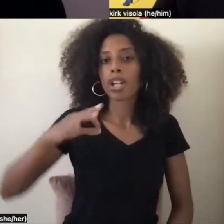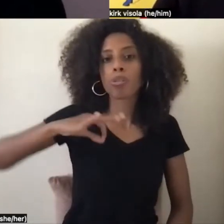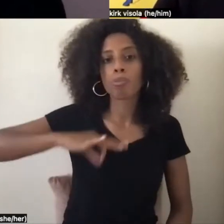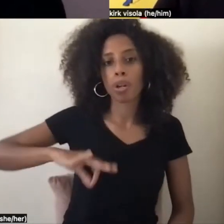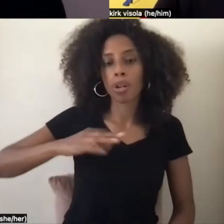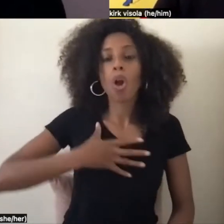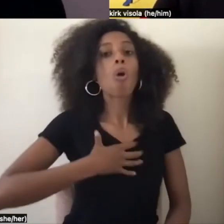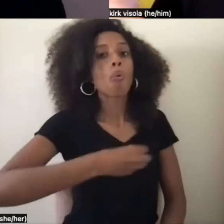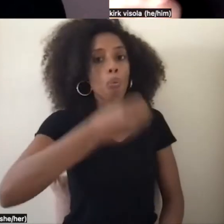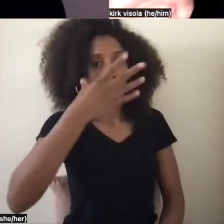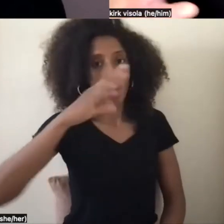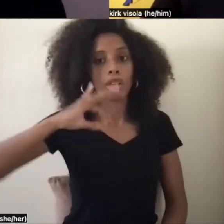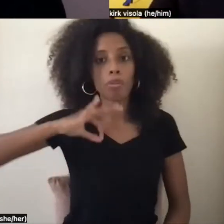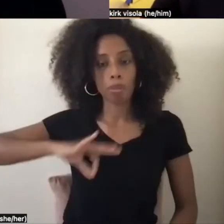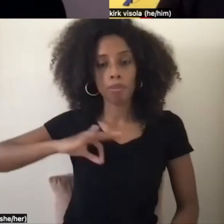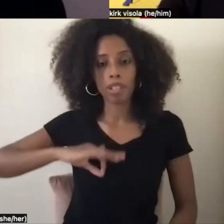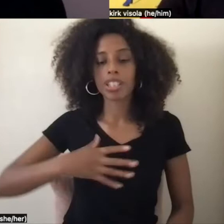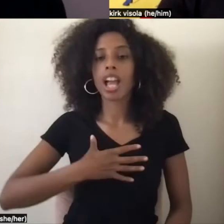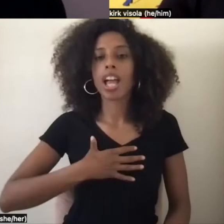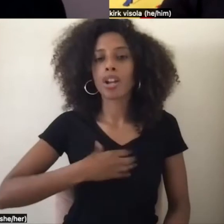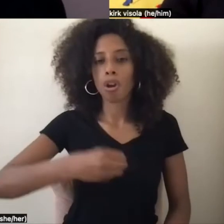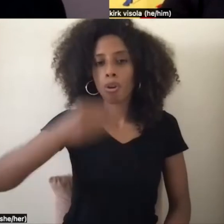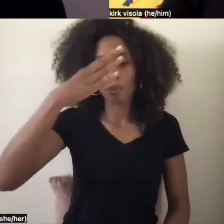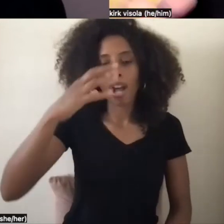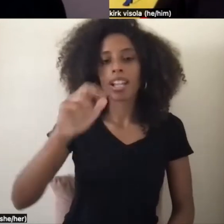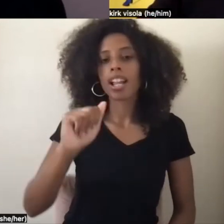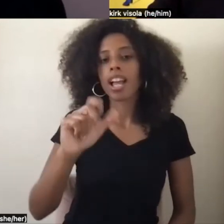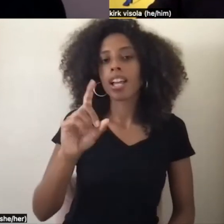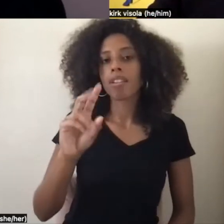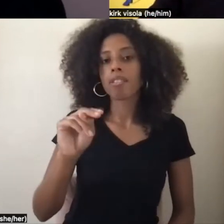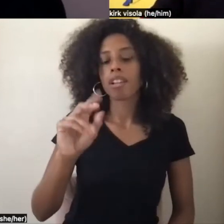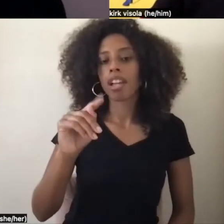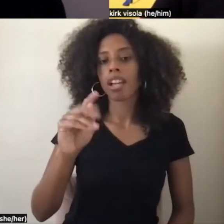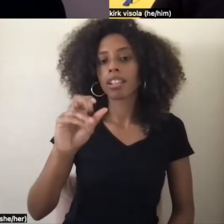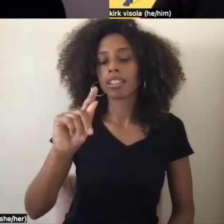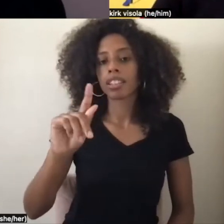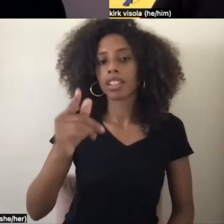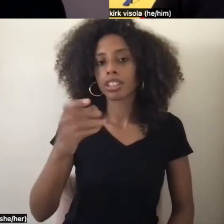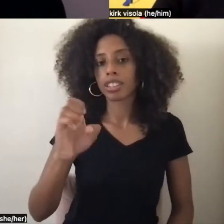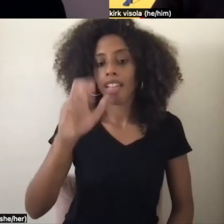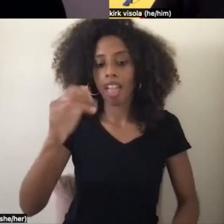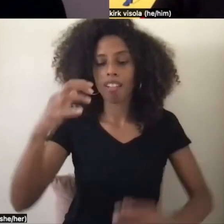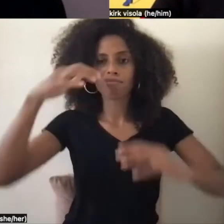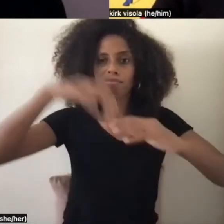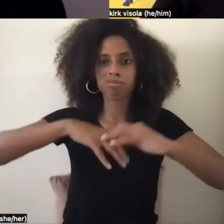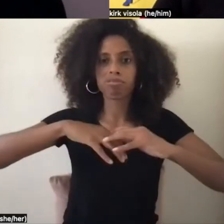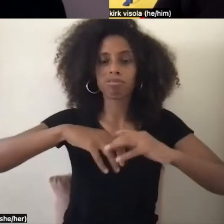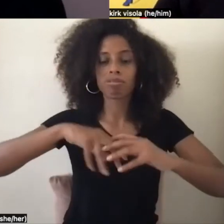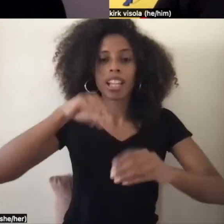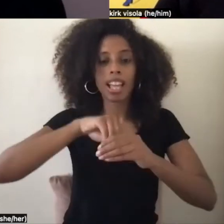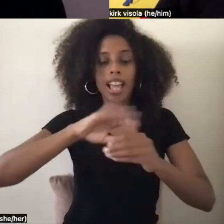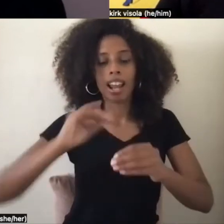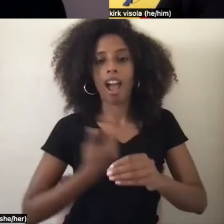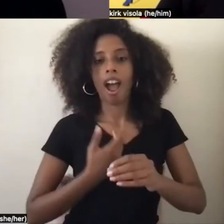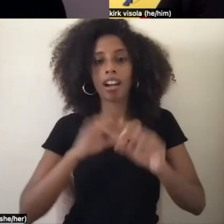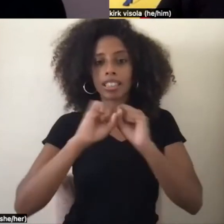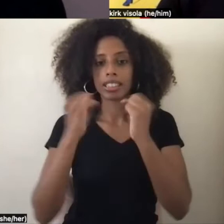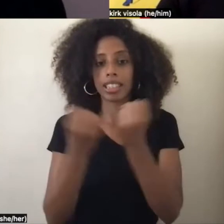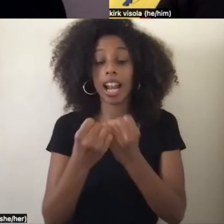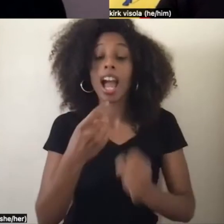of the white supremacy that's so interwoven into our society. I mentioned white advantage to you